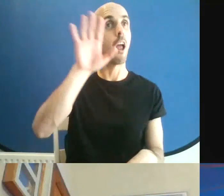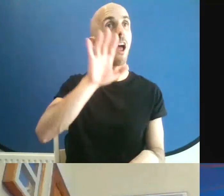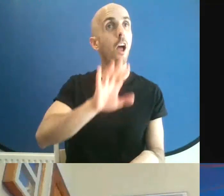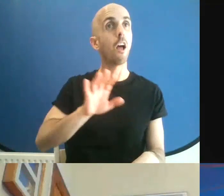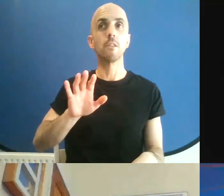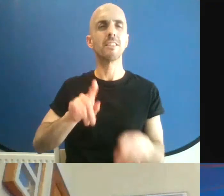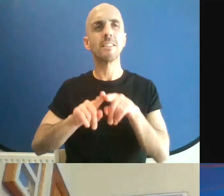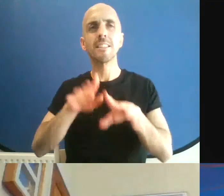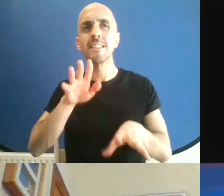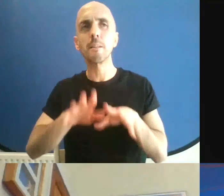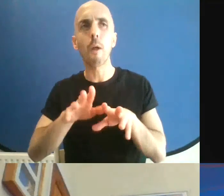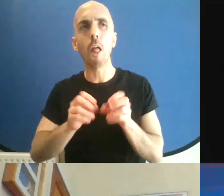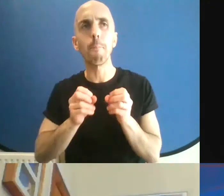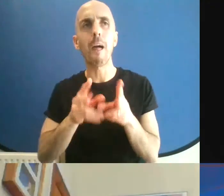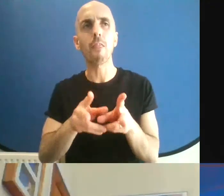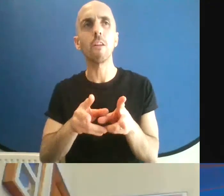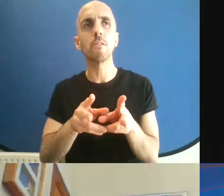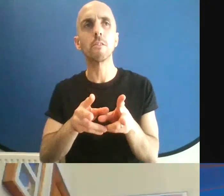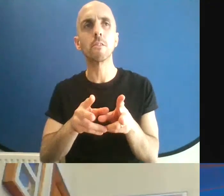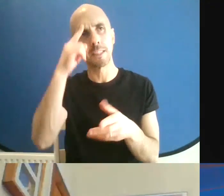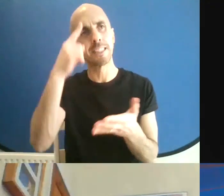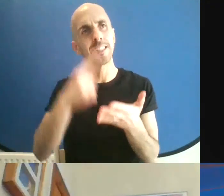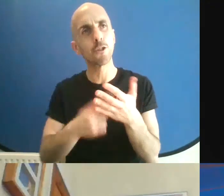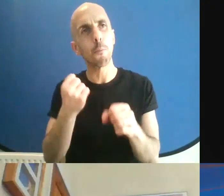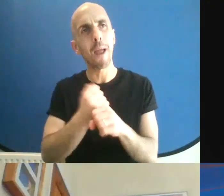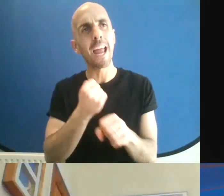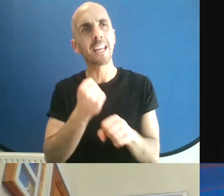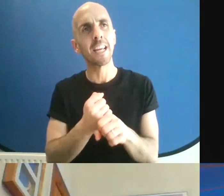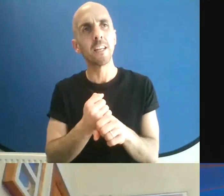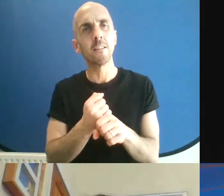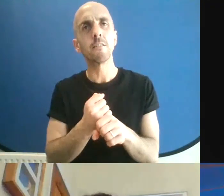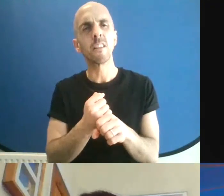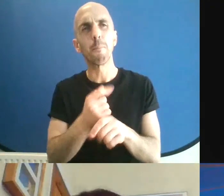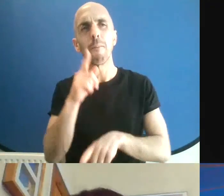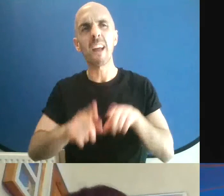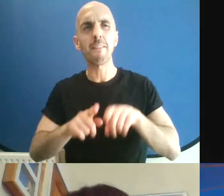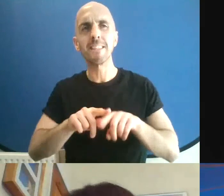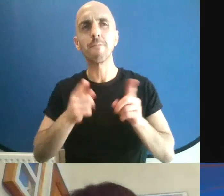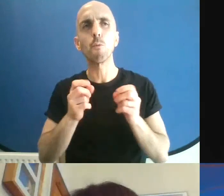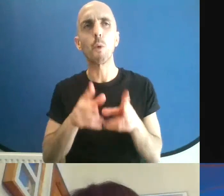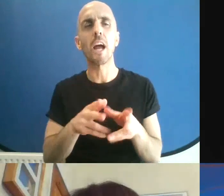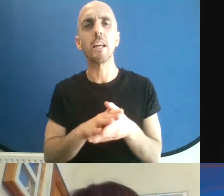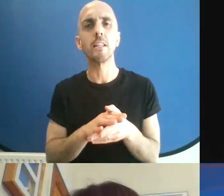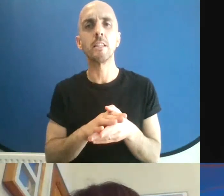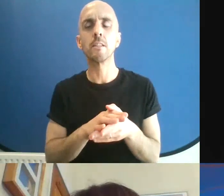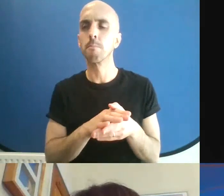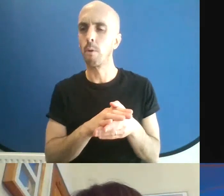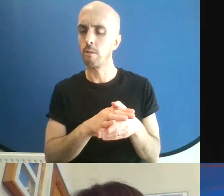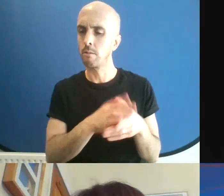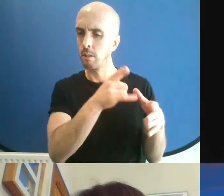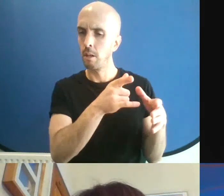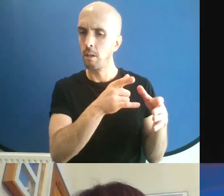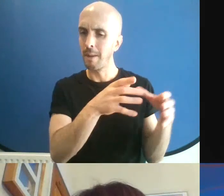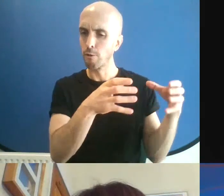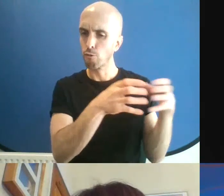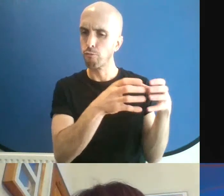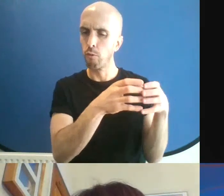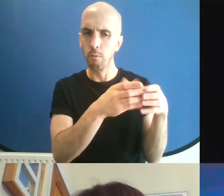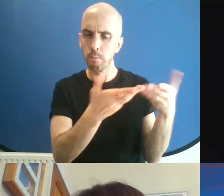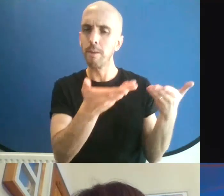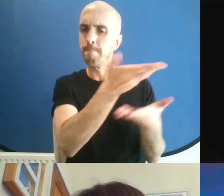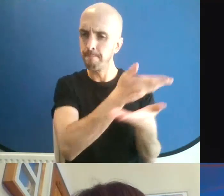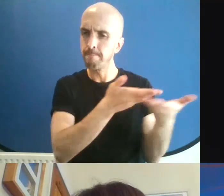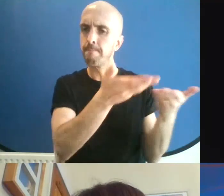as well, but in different ways. And I think what we talked about was the positives